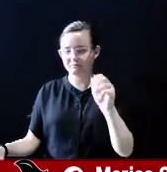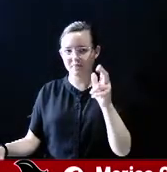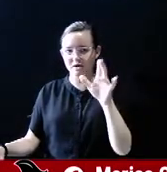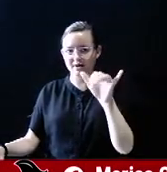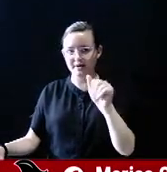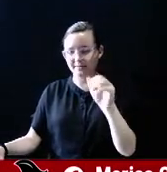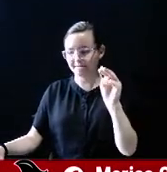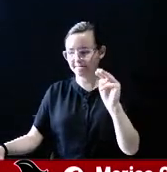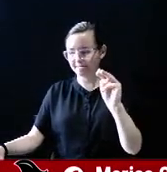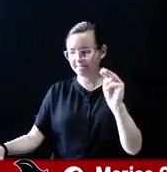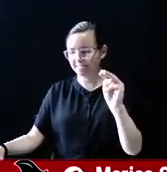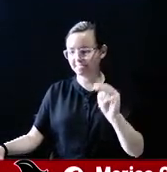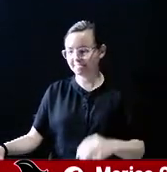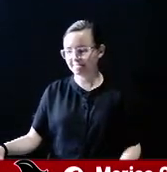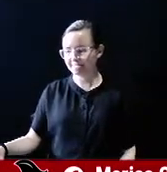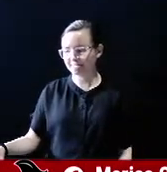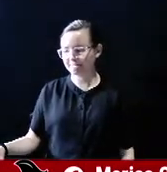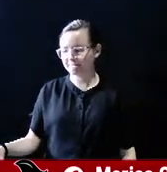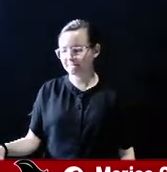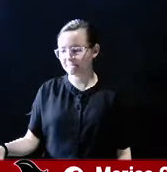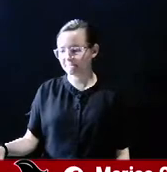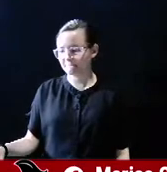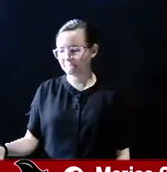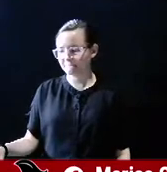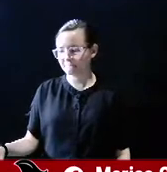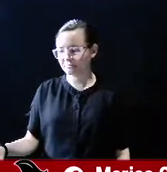Maria Esmeralda Montenegro.